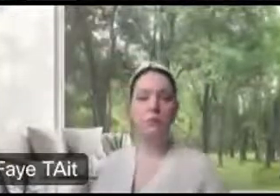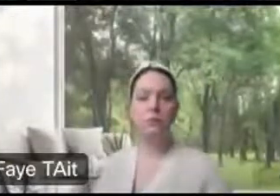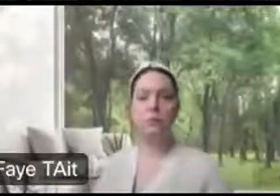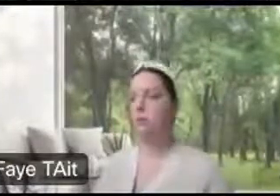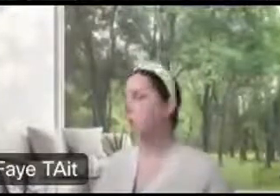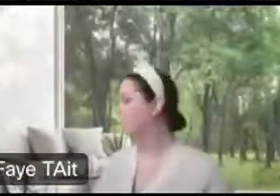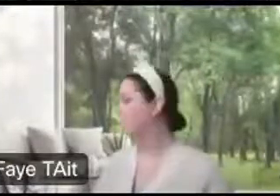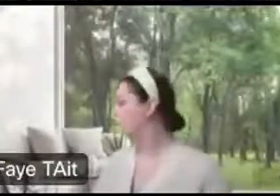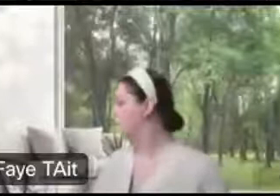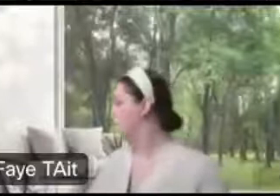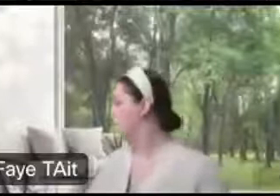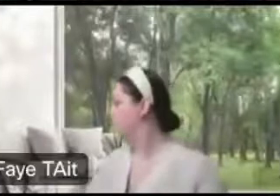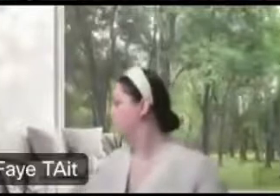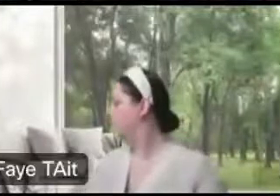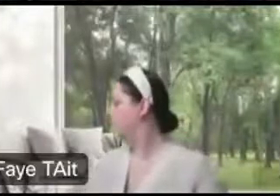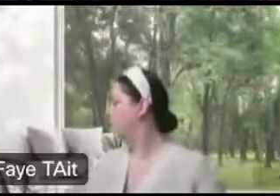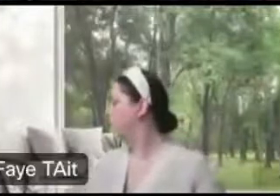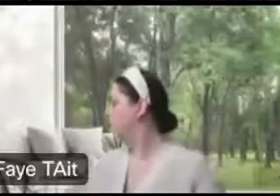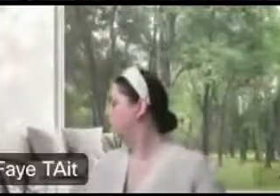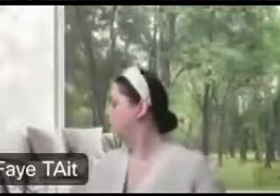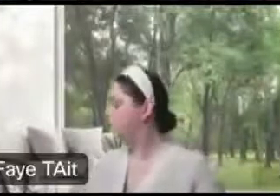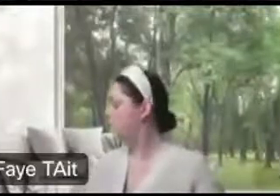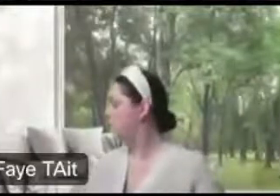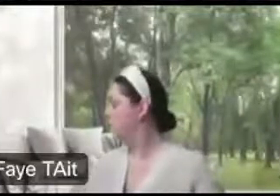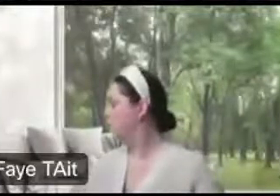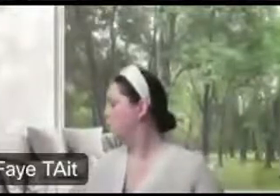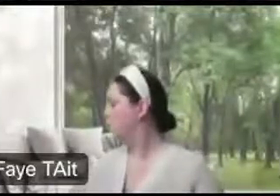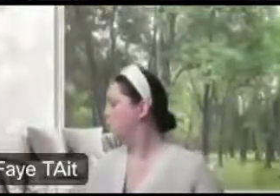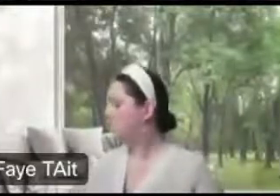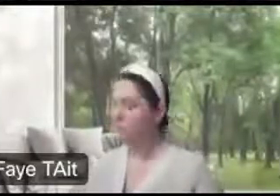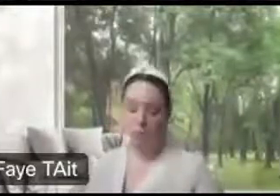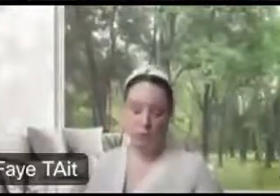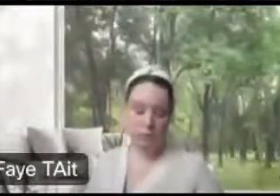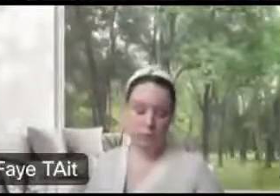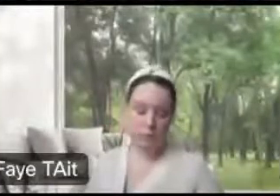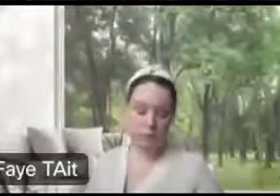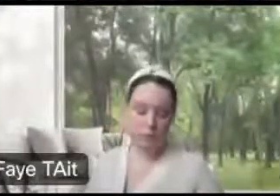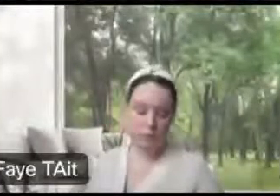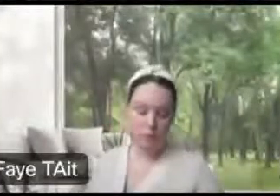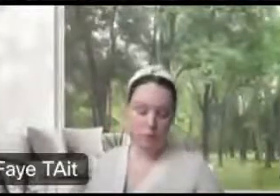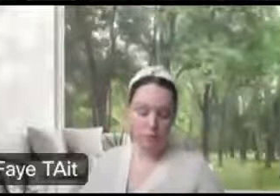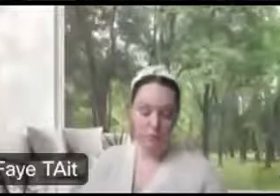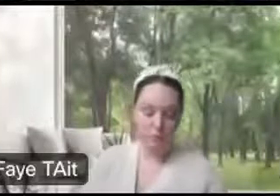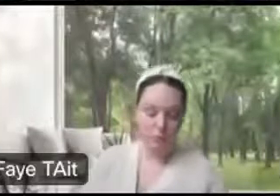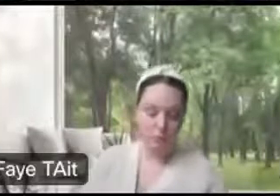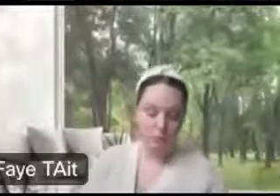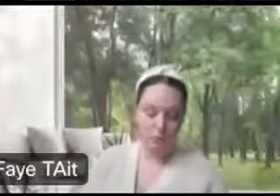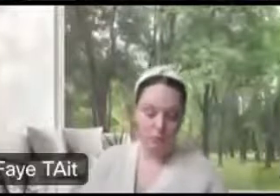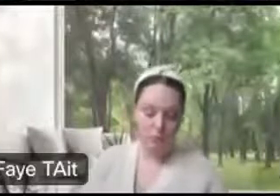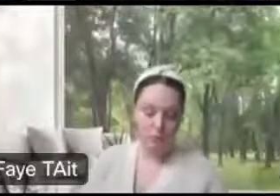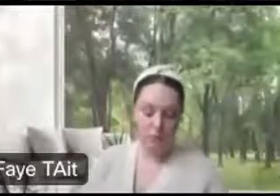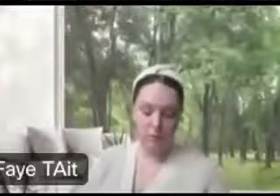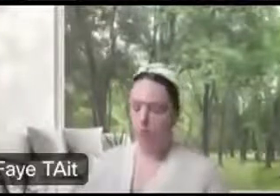that DDS had other work groups. I know they had a stakeholder group. I know they met with clients. And so